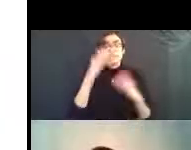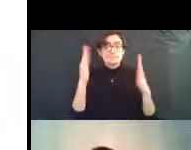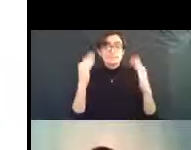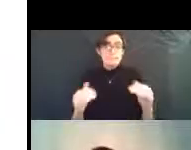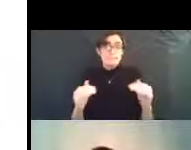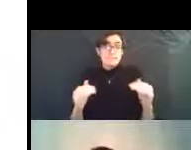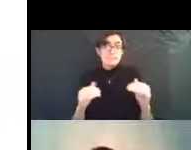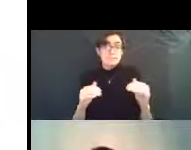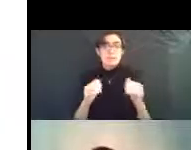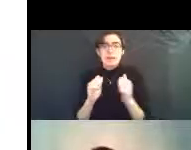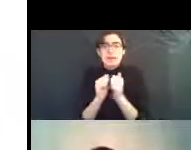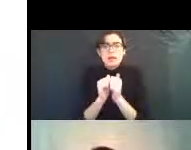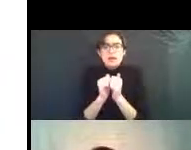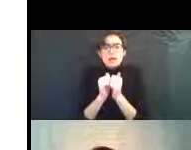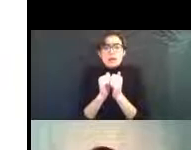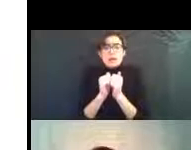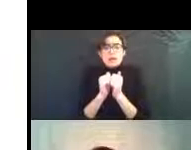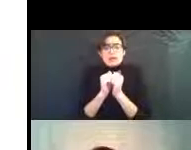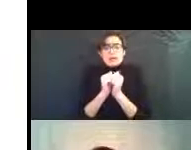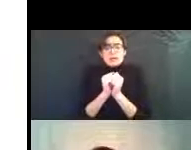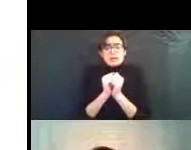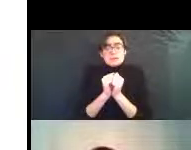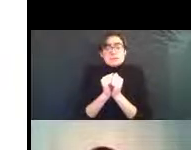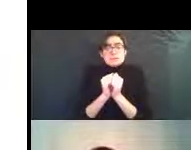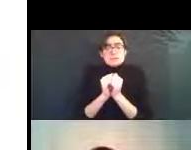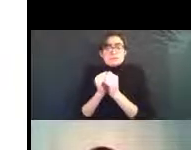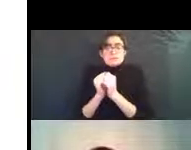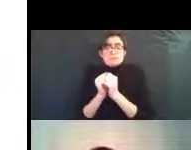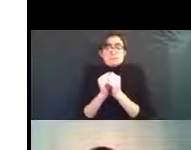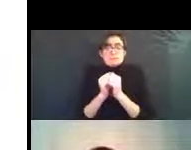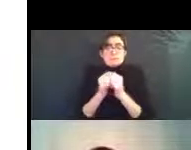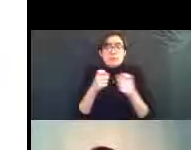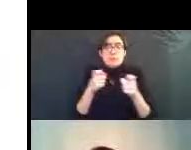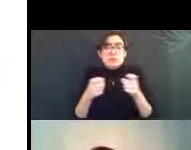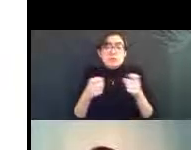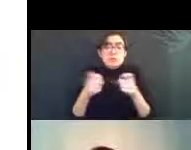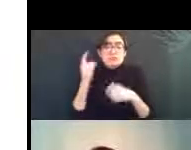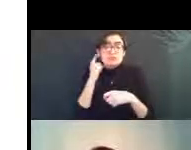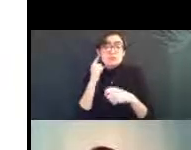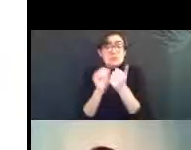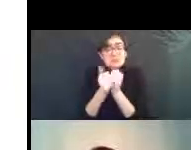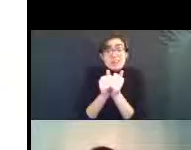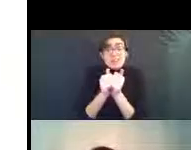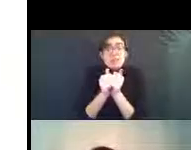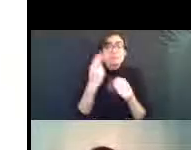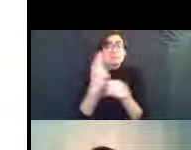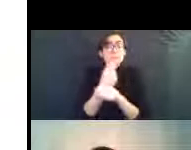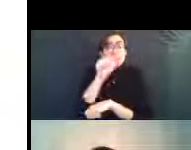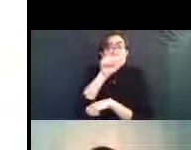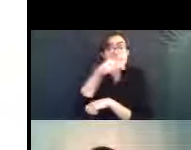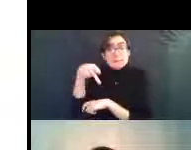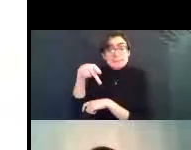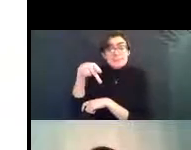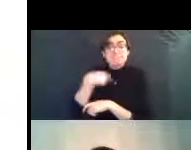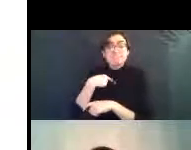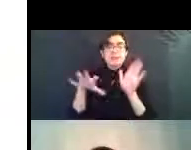moderate your noise by using a series of apps. I've chosen these two,